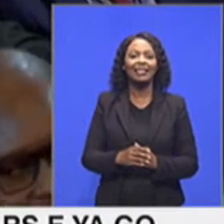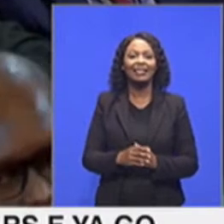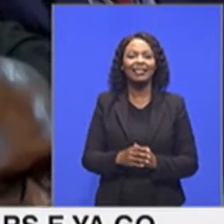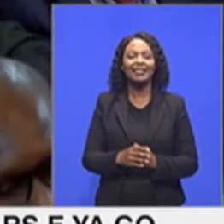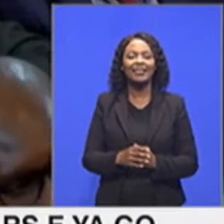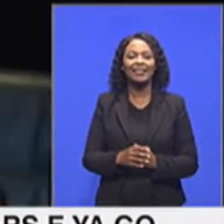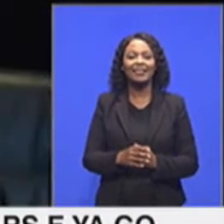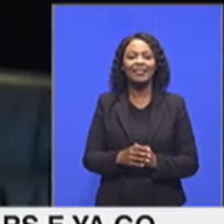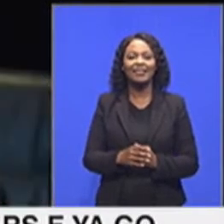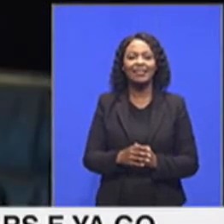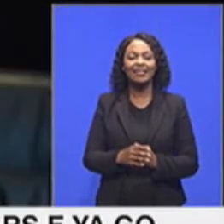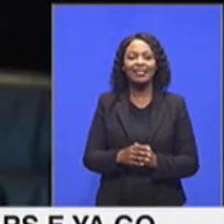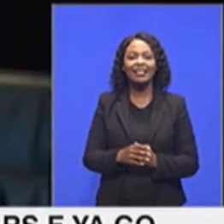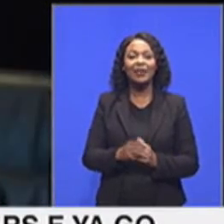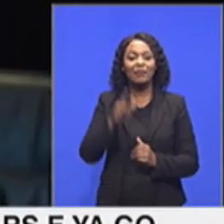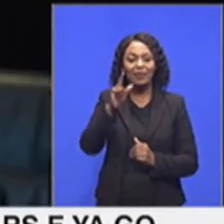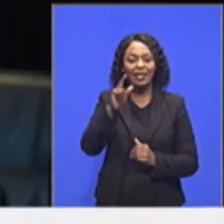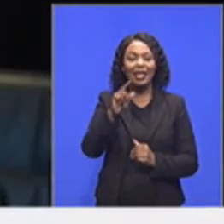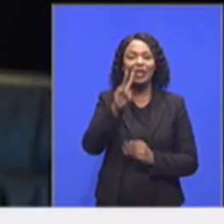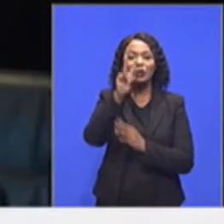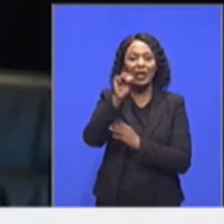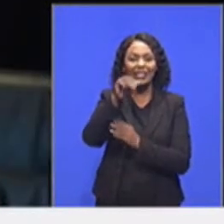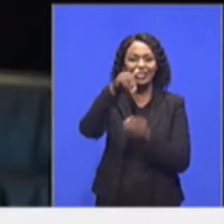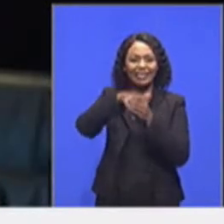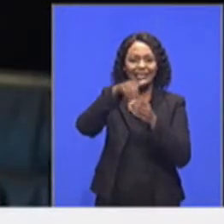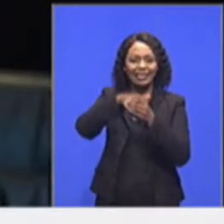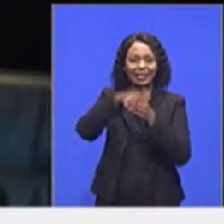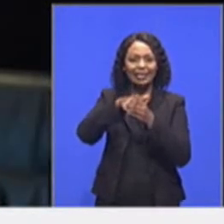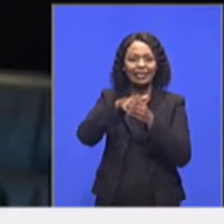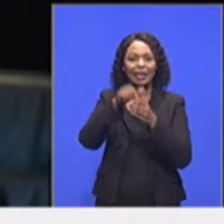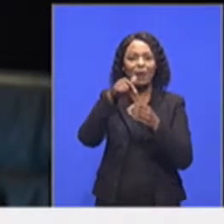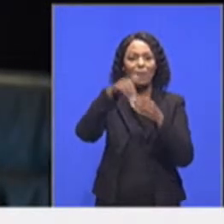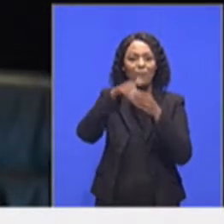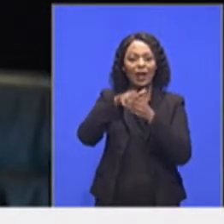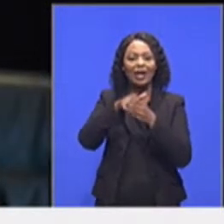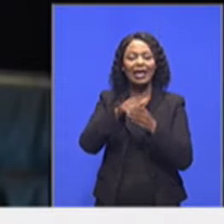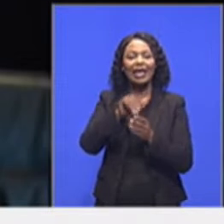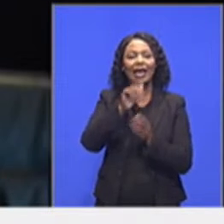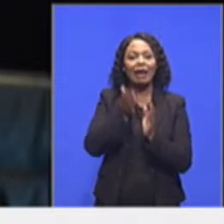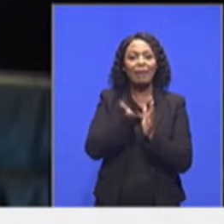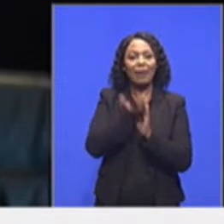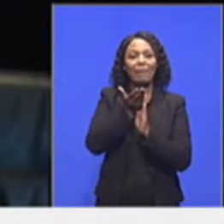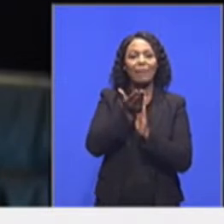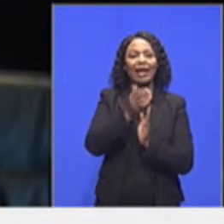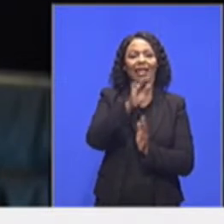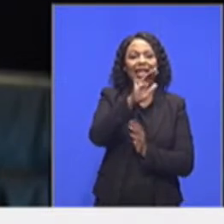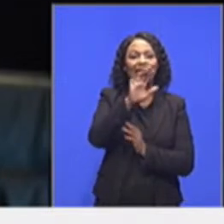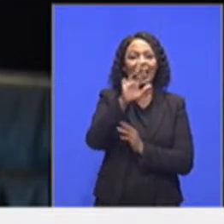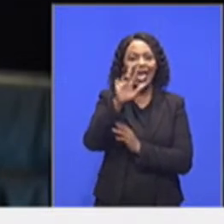And on a pack of 20 cigarettes, the duty rises 98 cents.